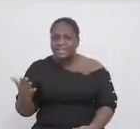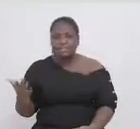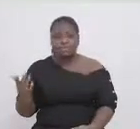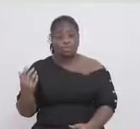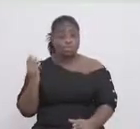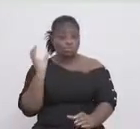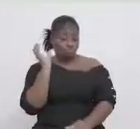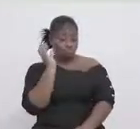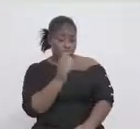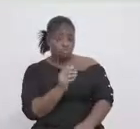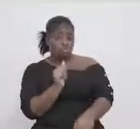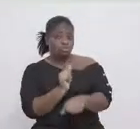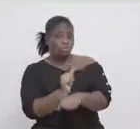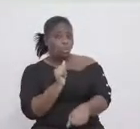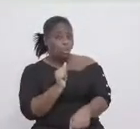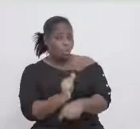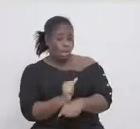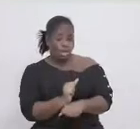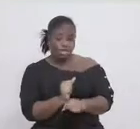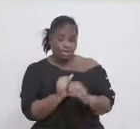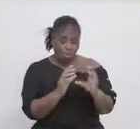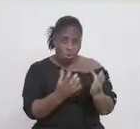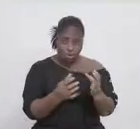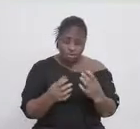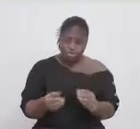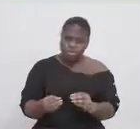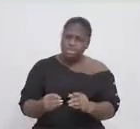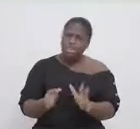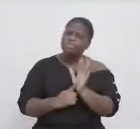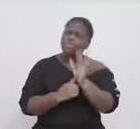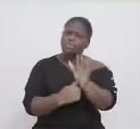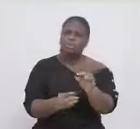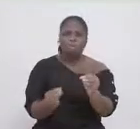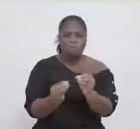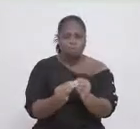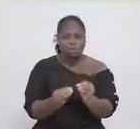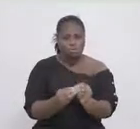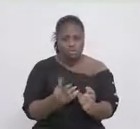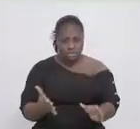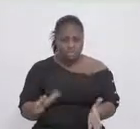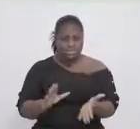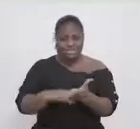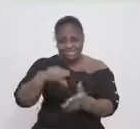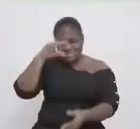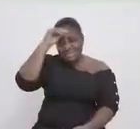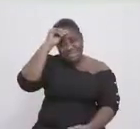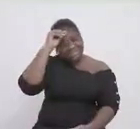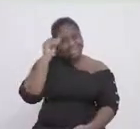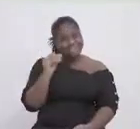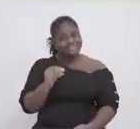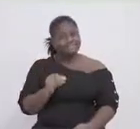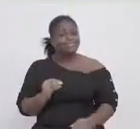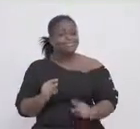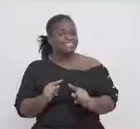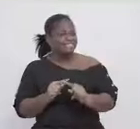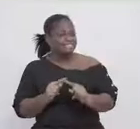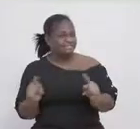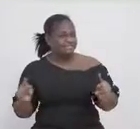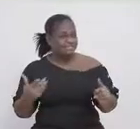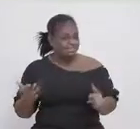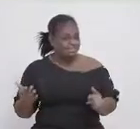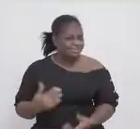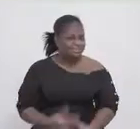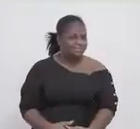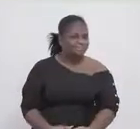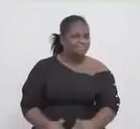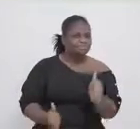know, just what their community is showing them, and showing them that they can do so much more. So they learned all the different tech skills. For some of them, and